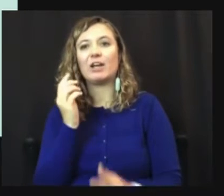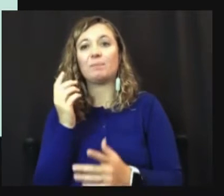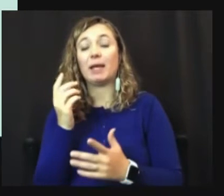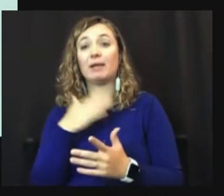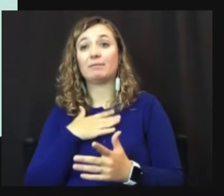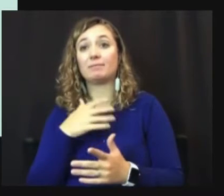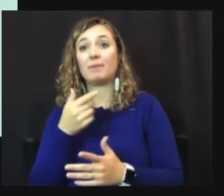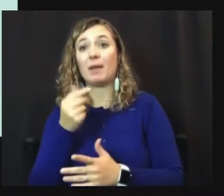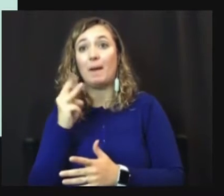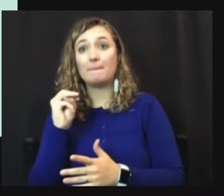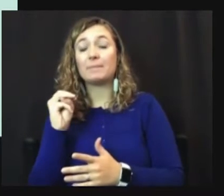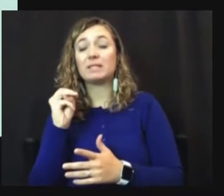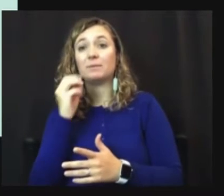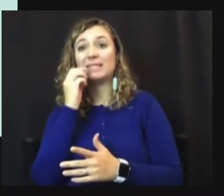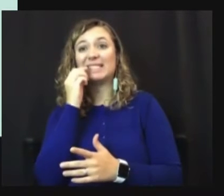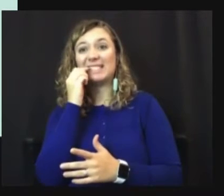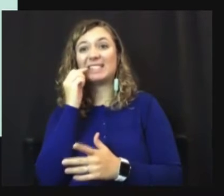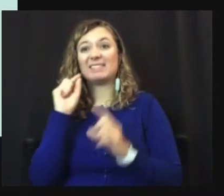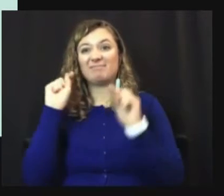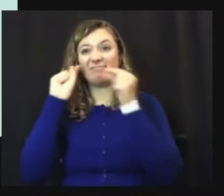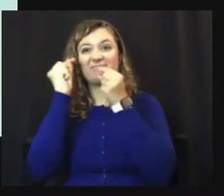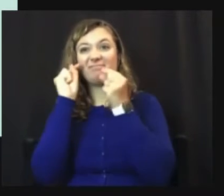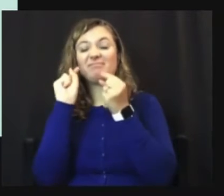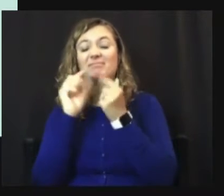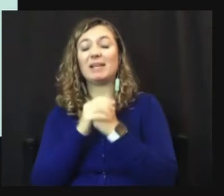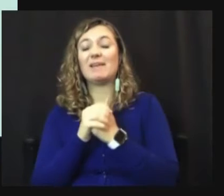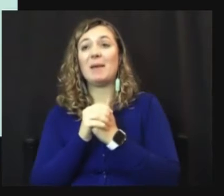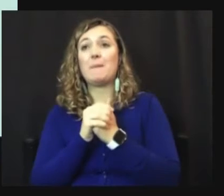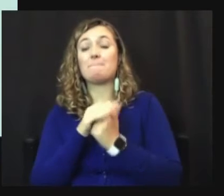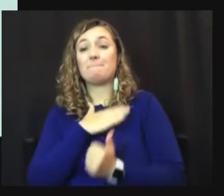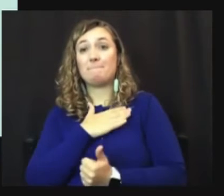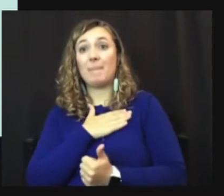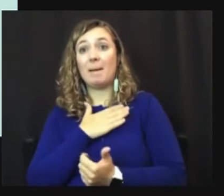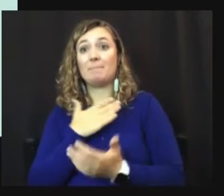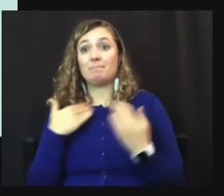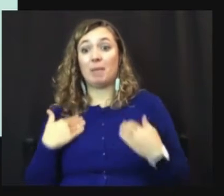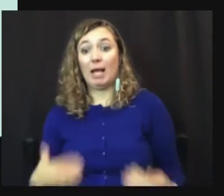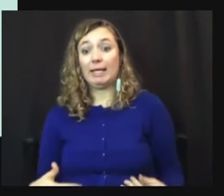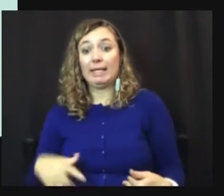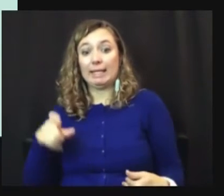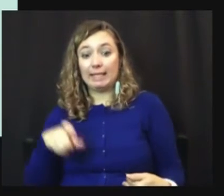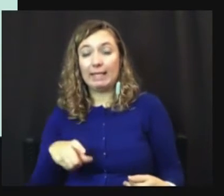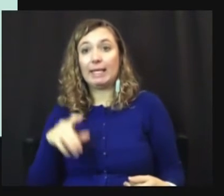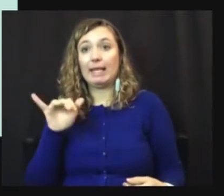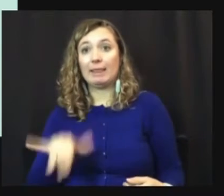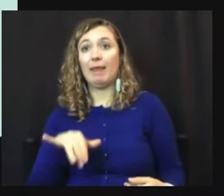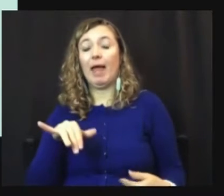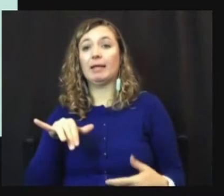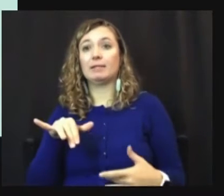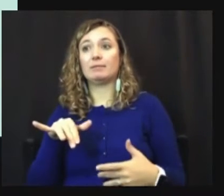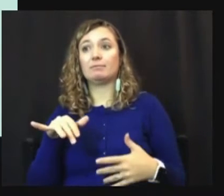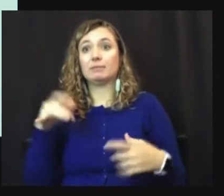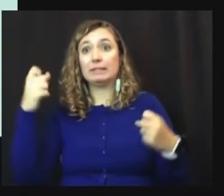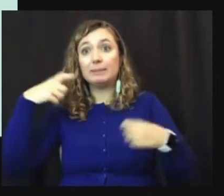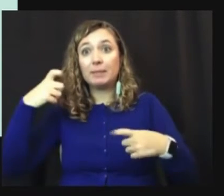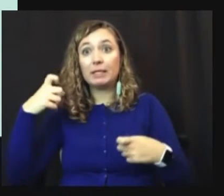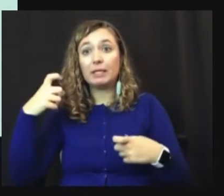needed a way to express that need for proprioceptive and touch input through oral motor